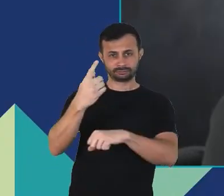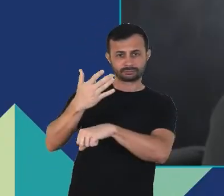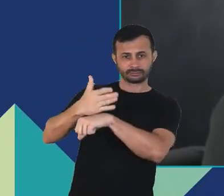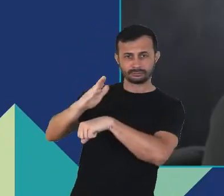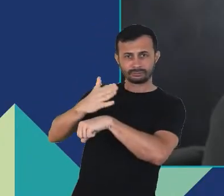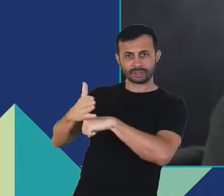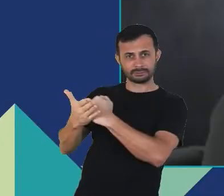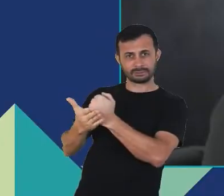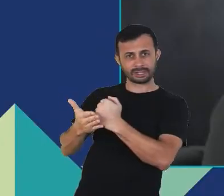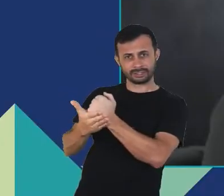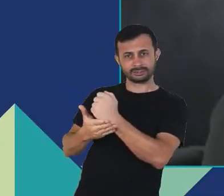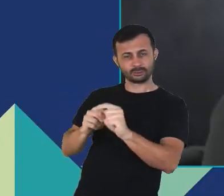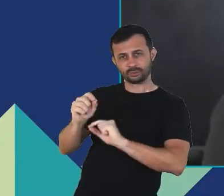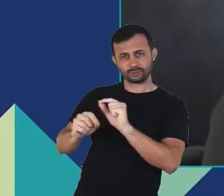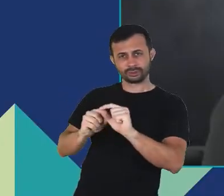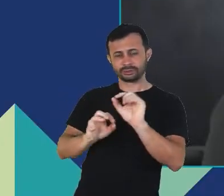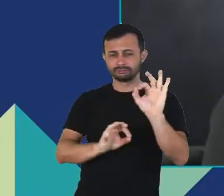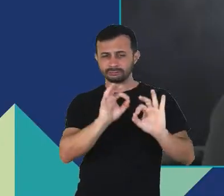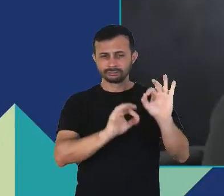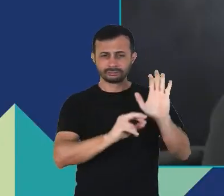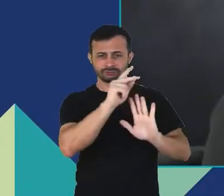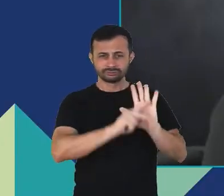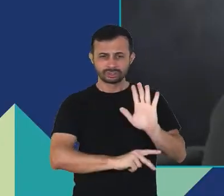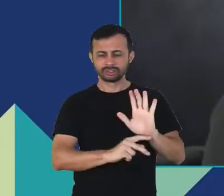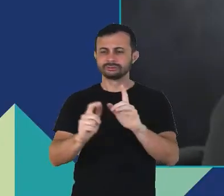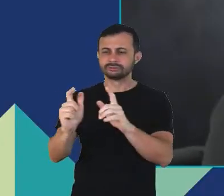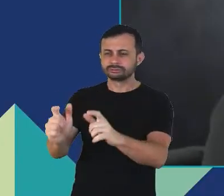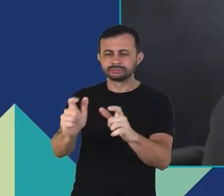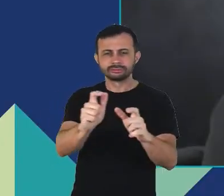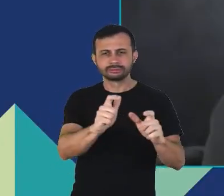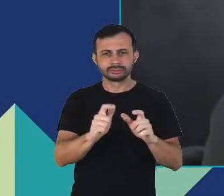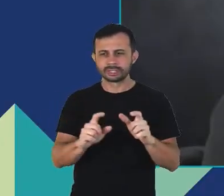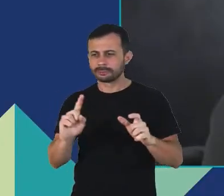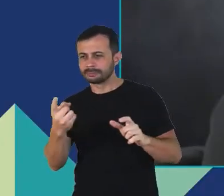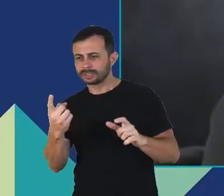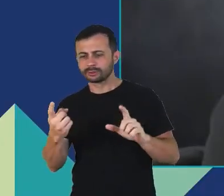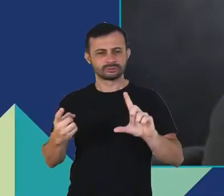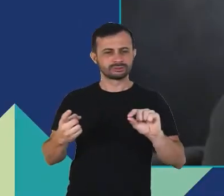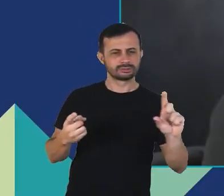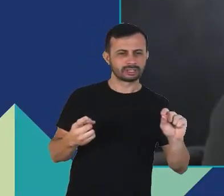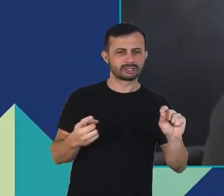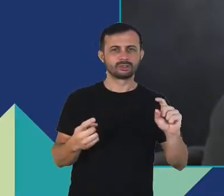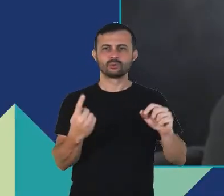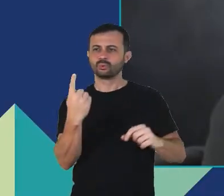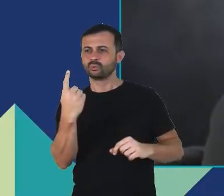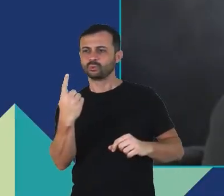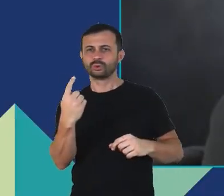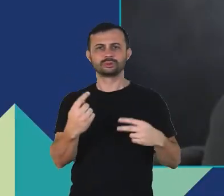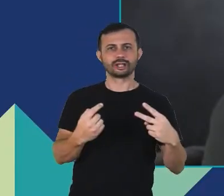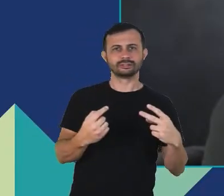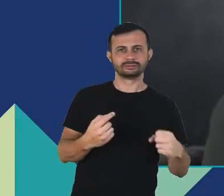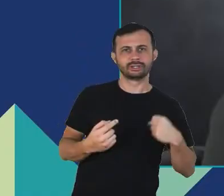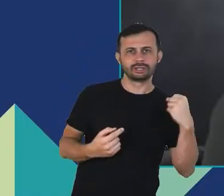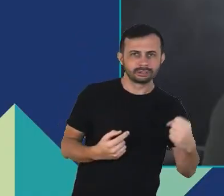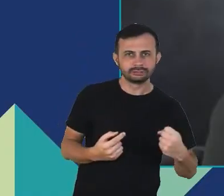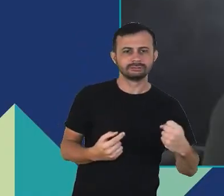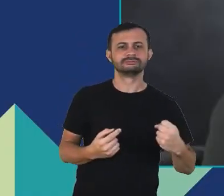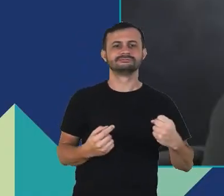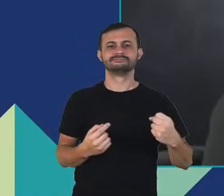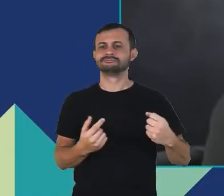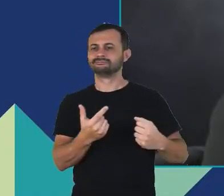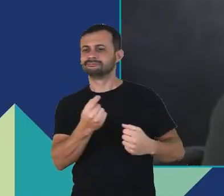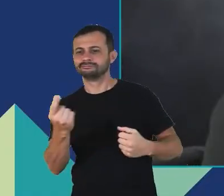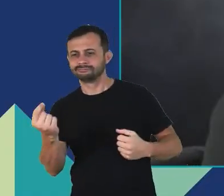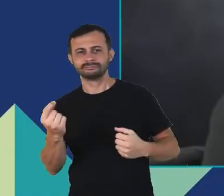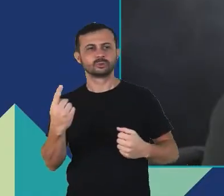channels at 1 in 100 or 1 in 200 year events. They design it for 1 in 1,000 because they don't want to have any